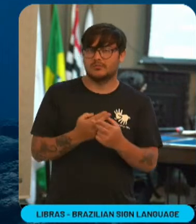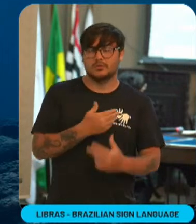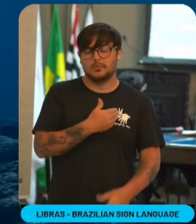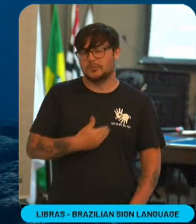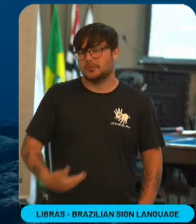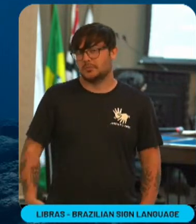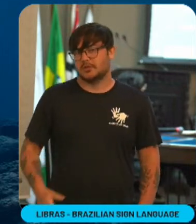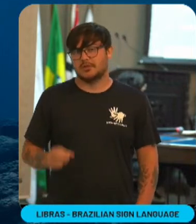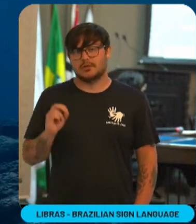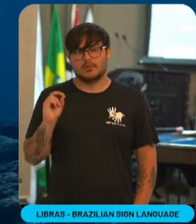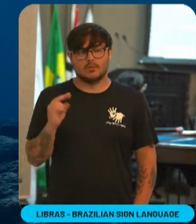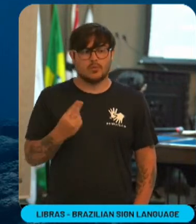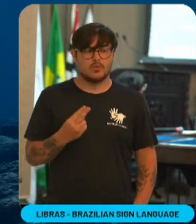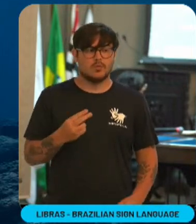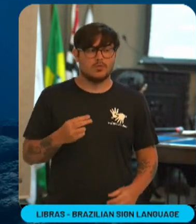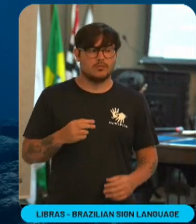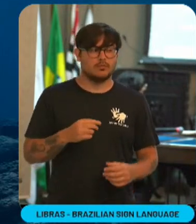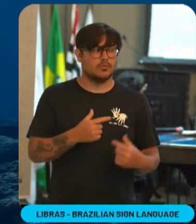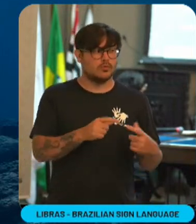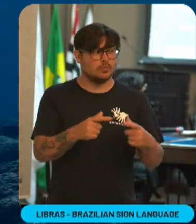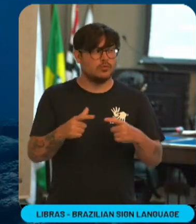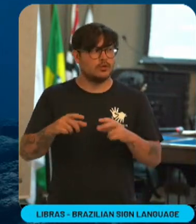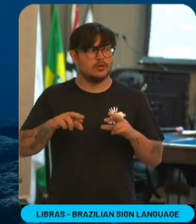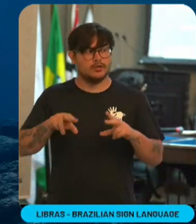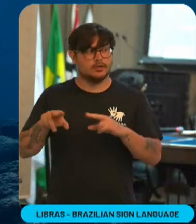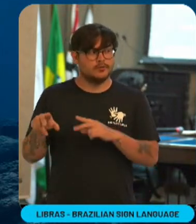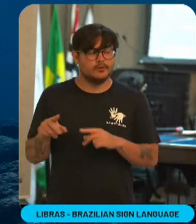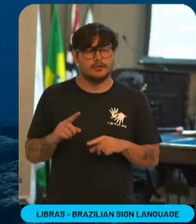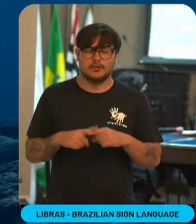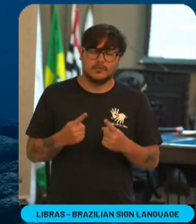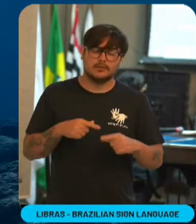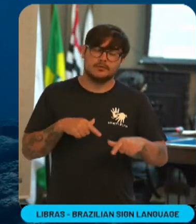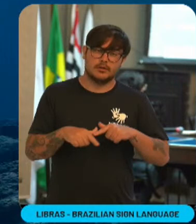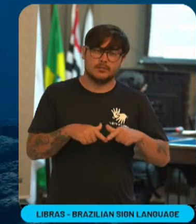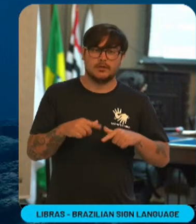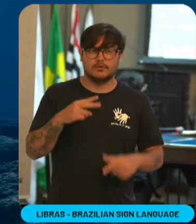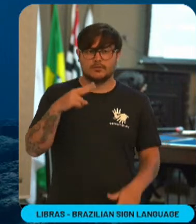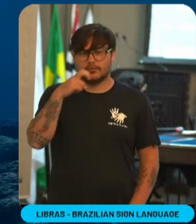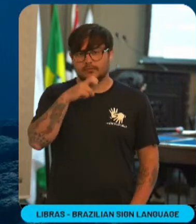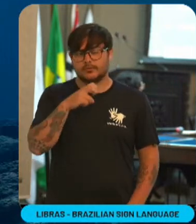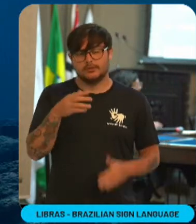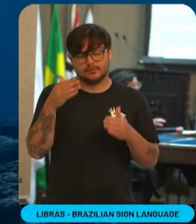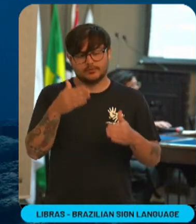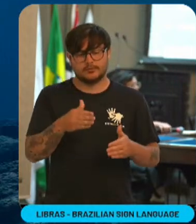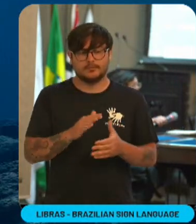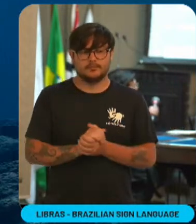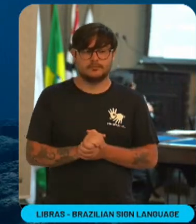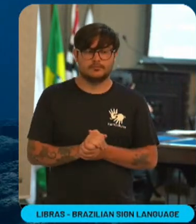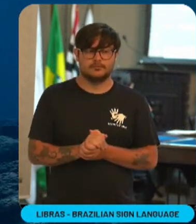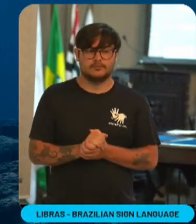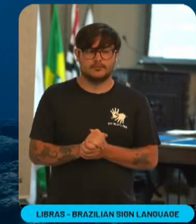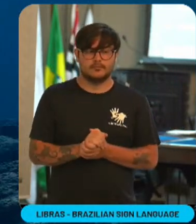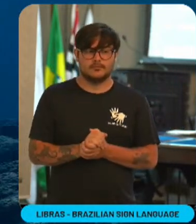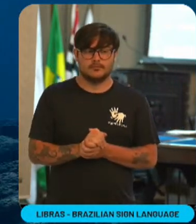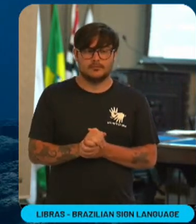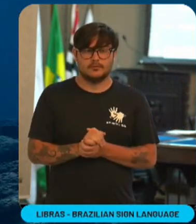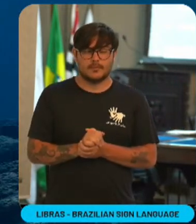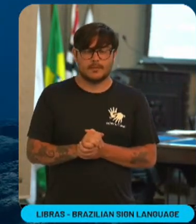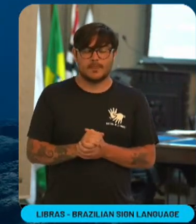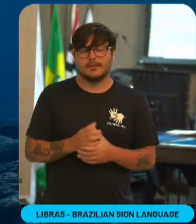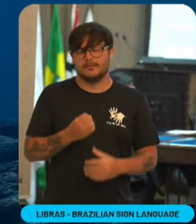getting together, being municipal meetings in other spheres, but working a lot in this sense.